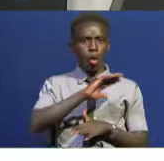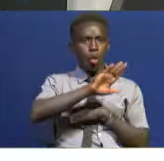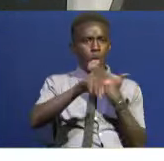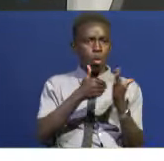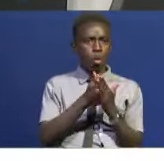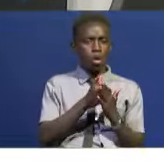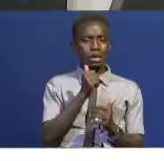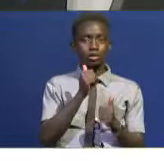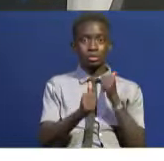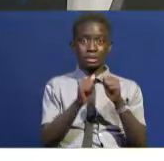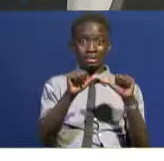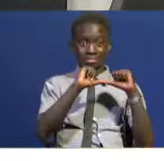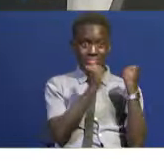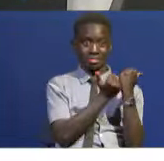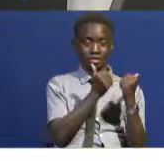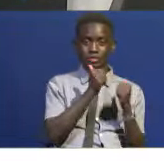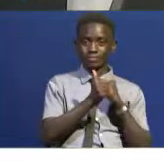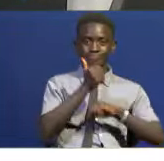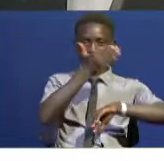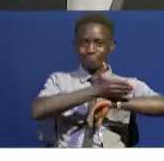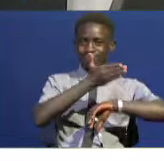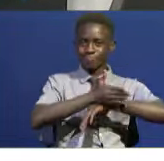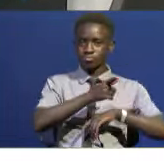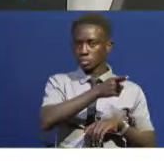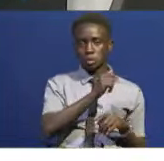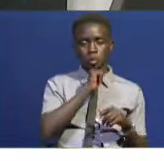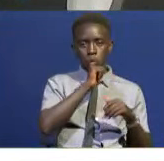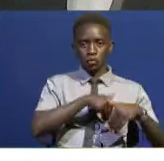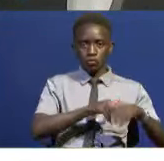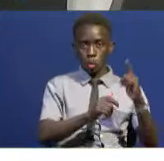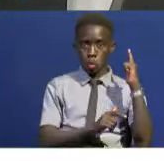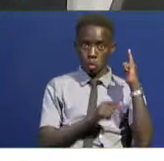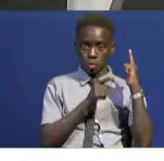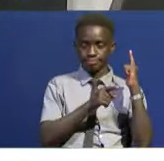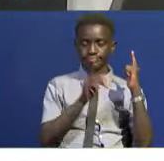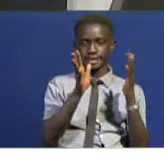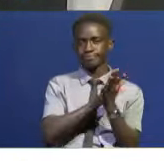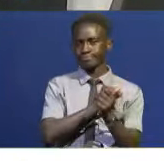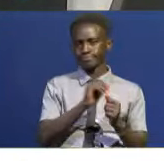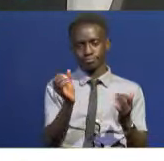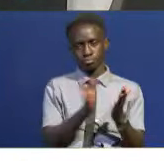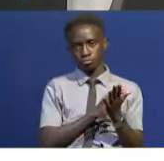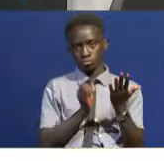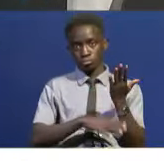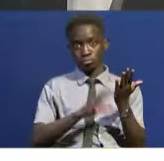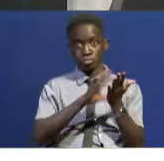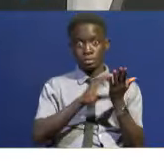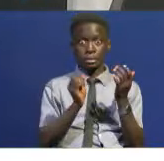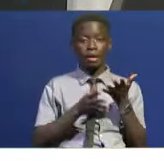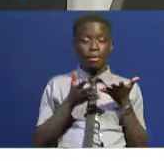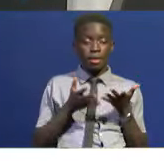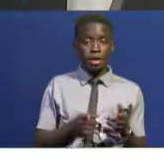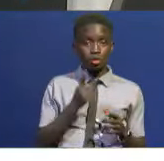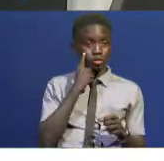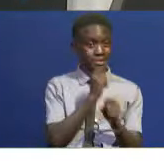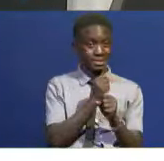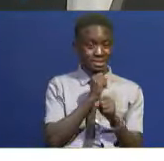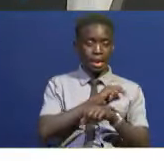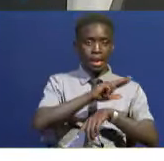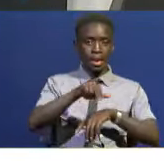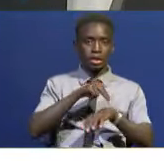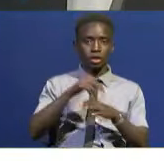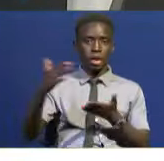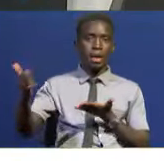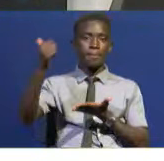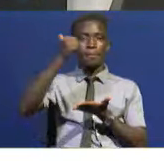known to dupe Kenyans with false promises of lucrative jobs. The regulations will govern operations at the National Employment